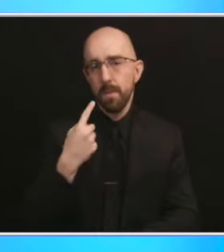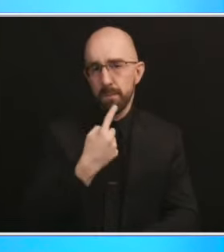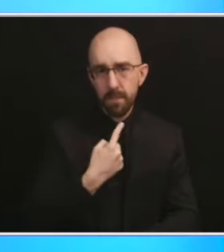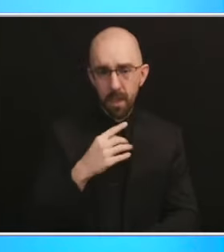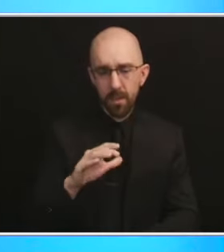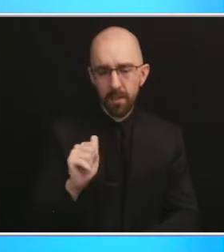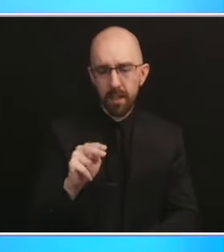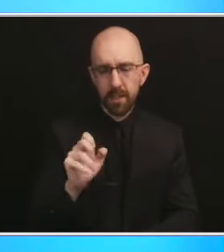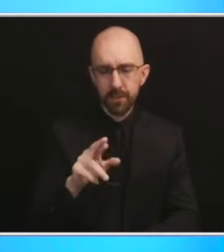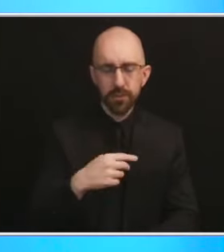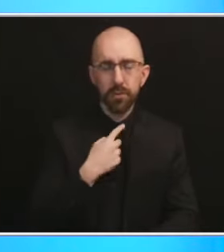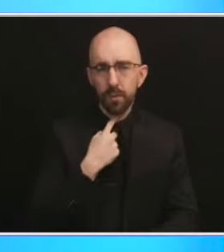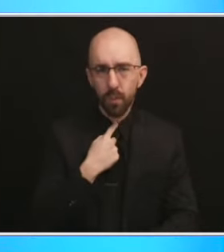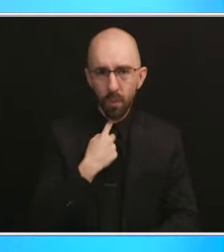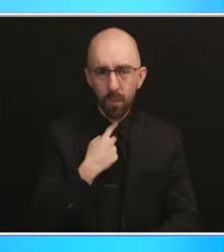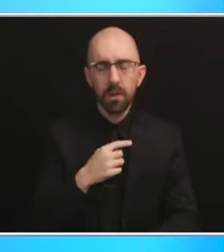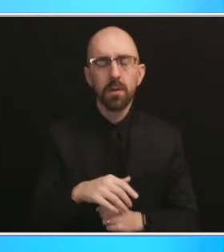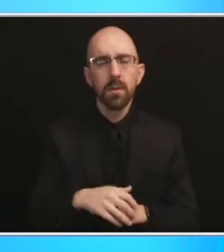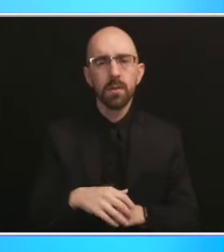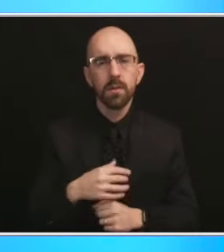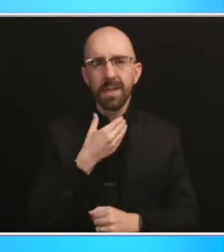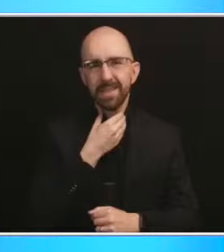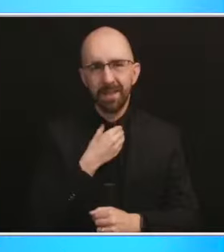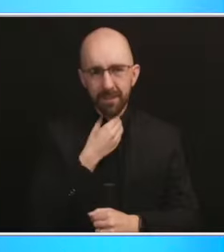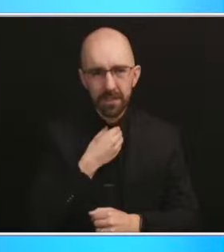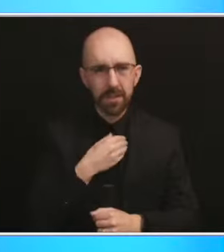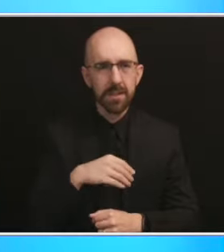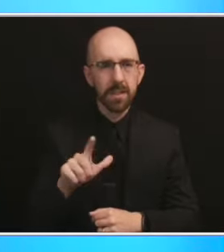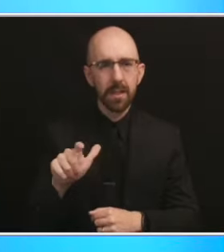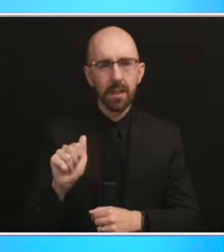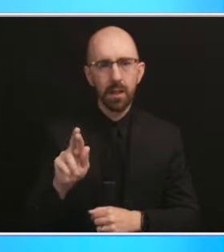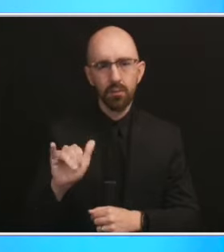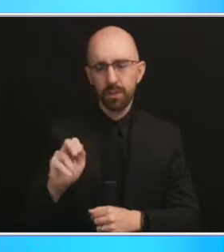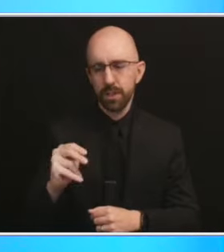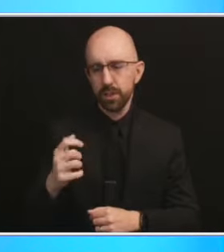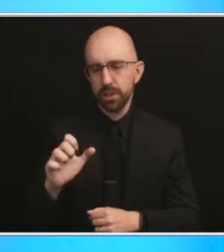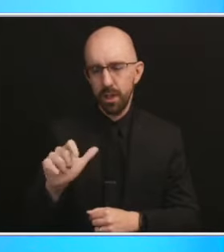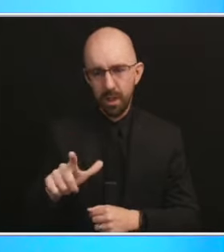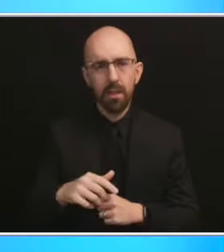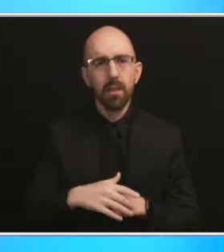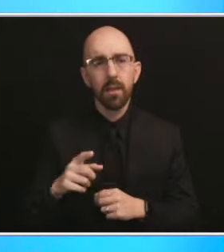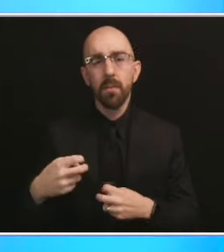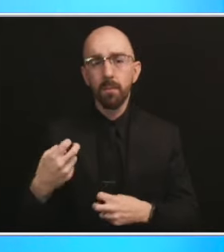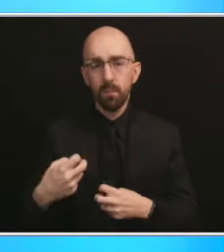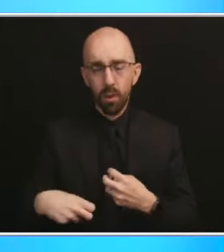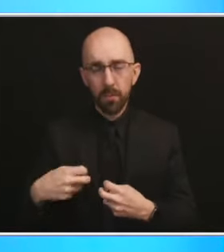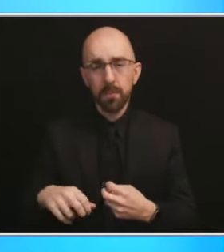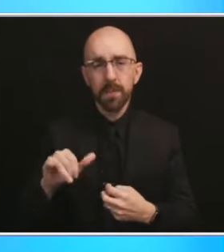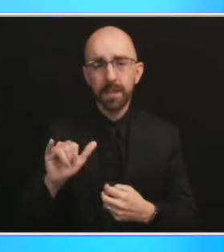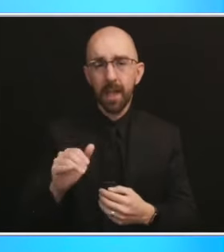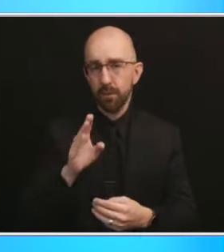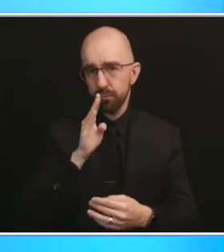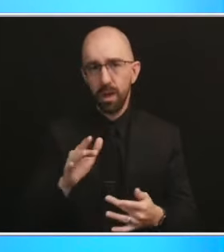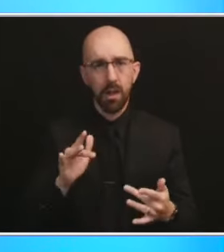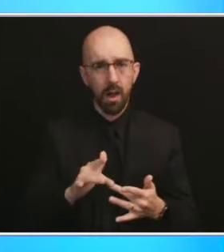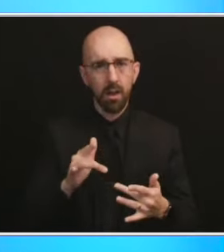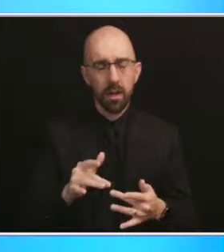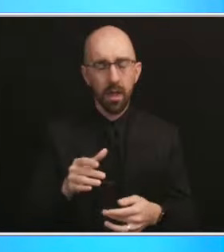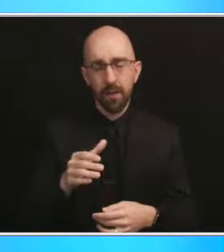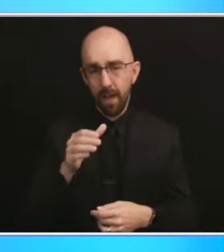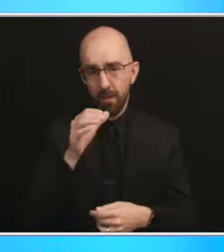throat cancer, esophagus, laryngeal cancer, the problem there is the direct contact of alcohol with